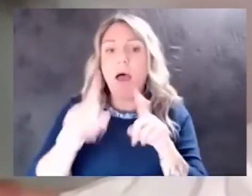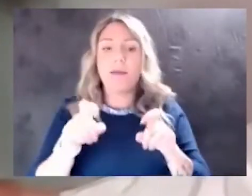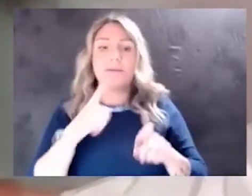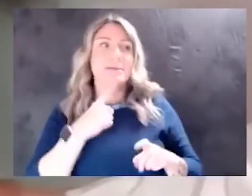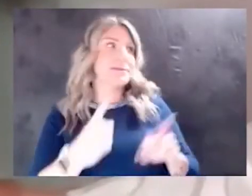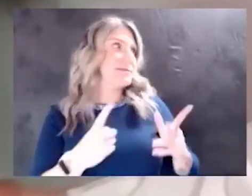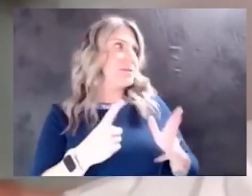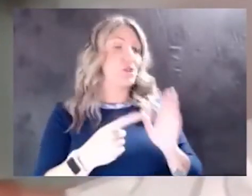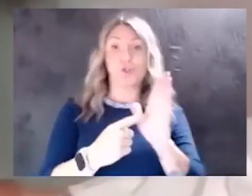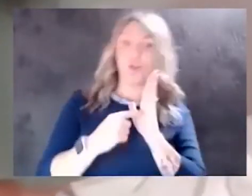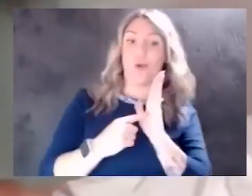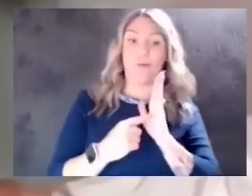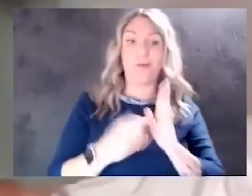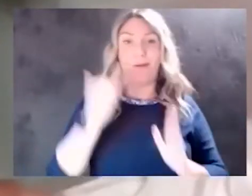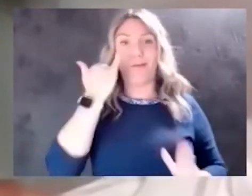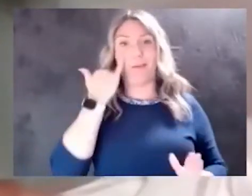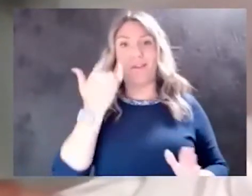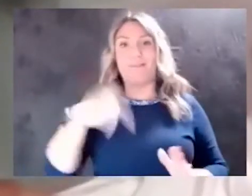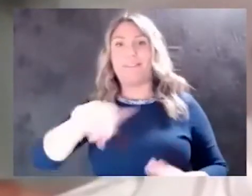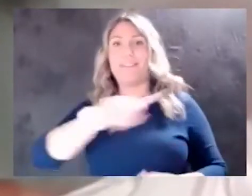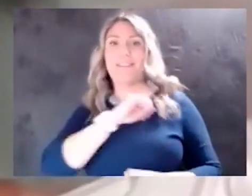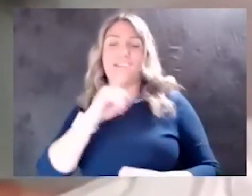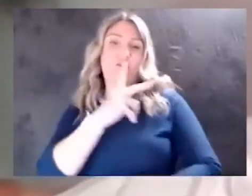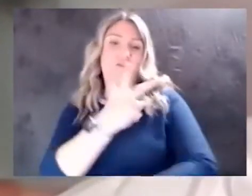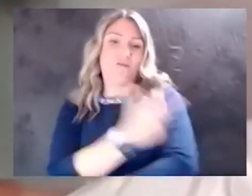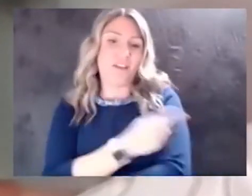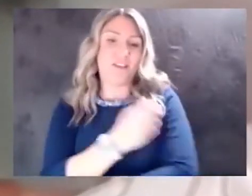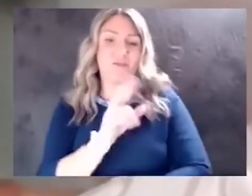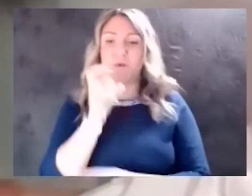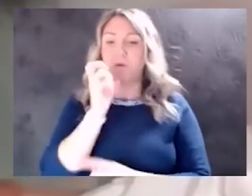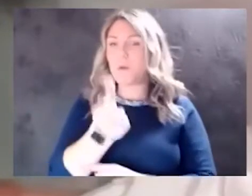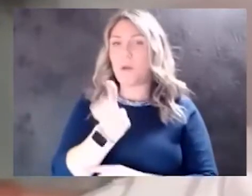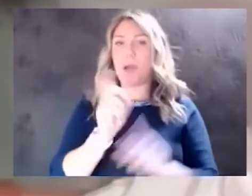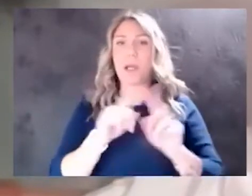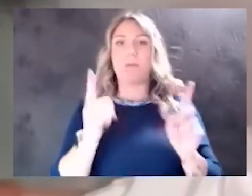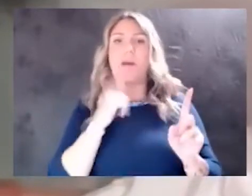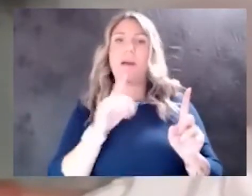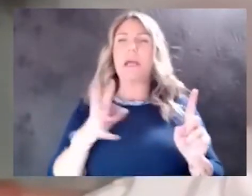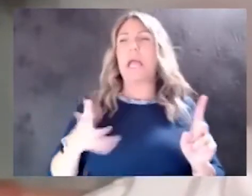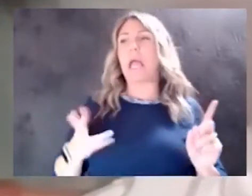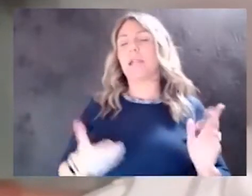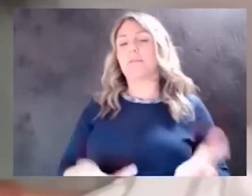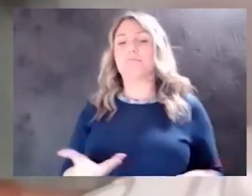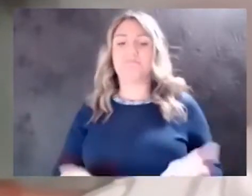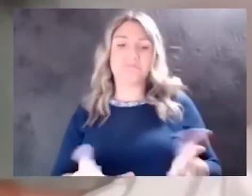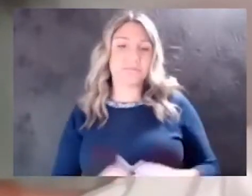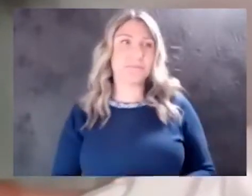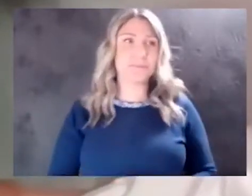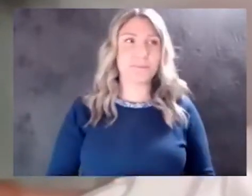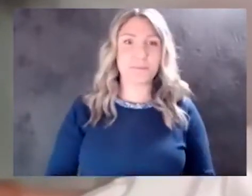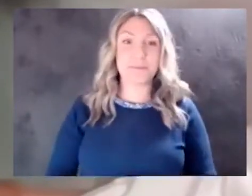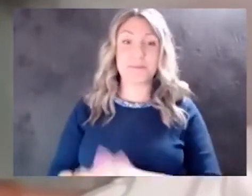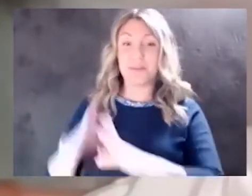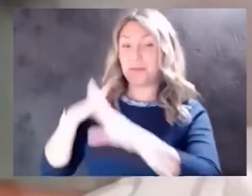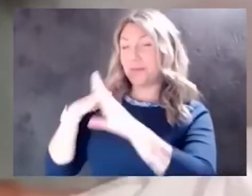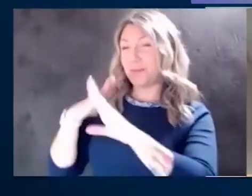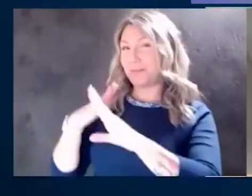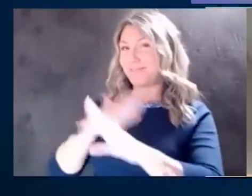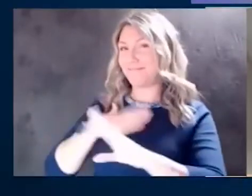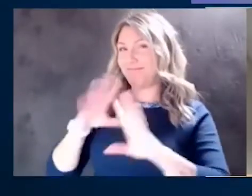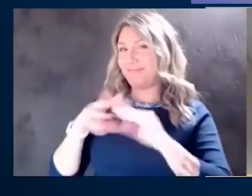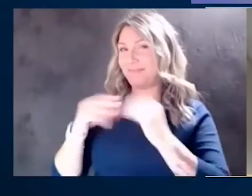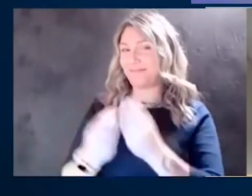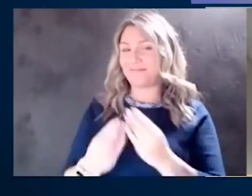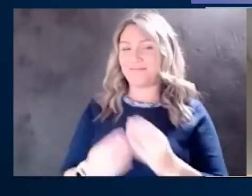show me whether they're vaccinated or not. But I do kind of, protect the family.